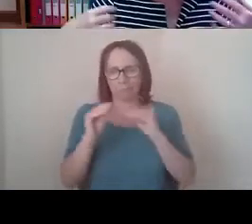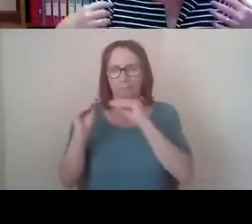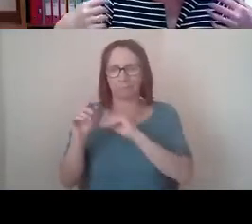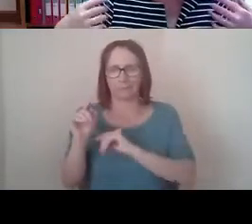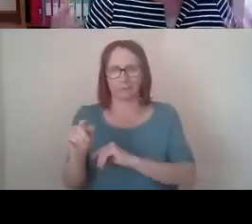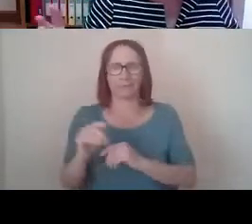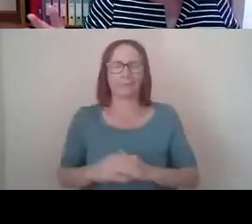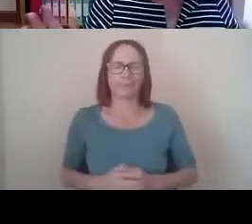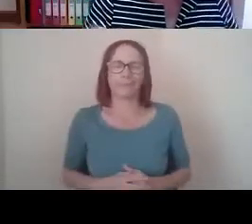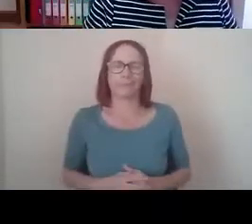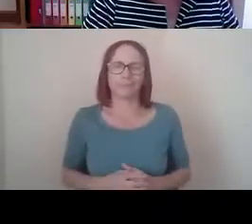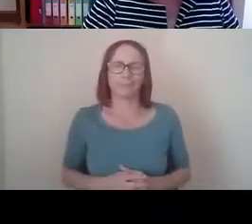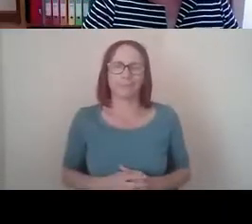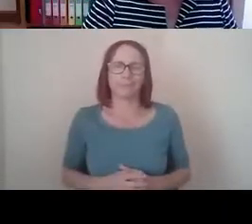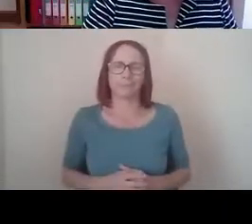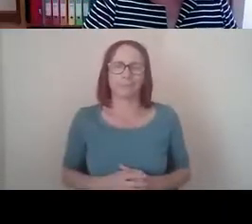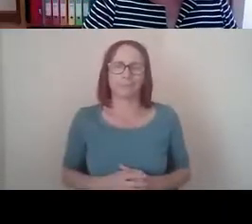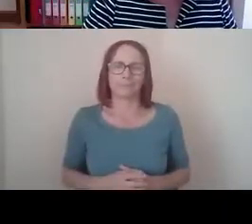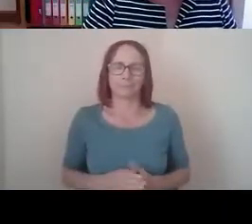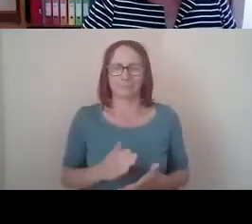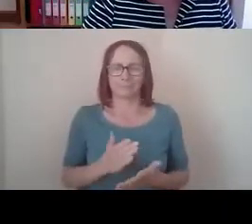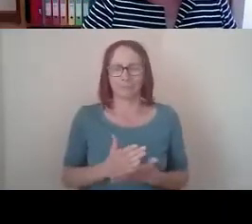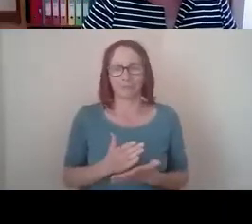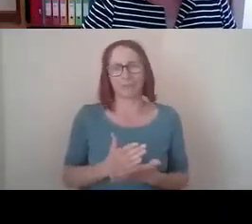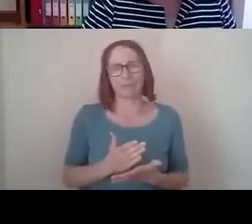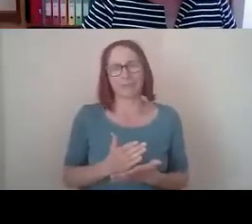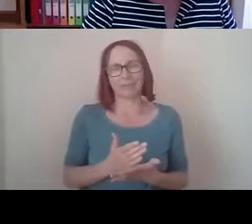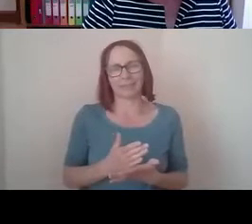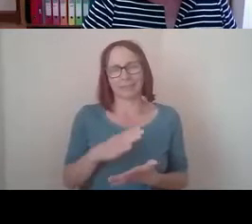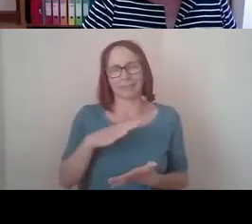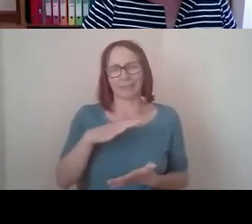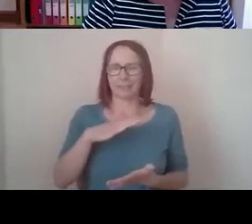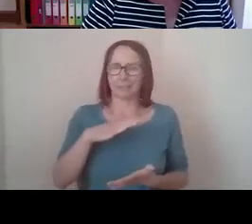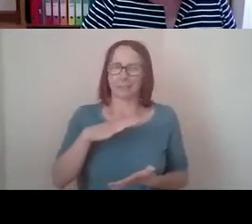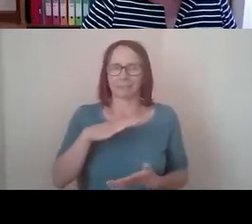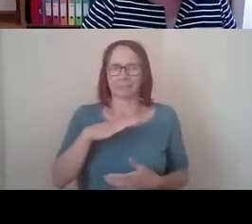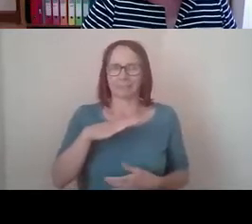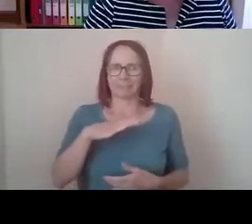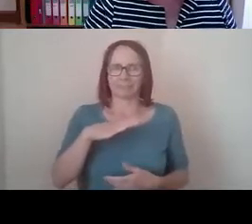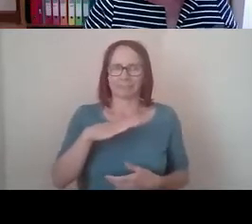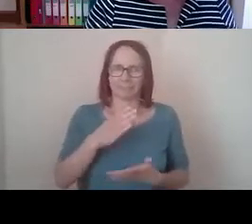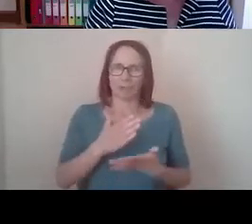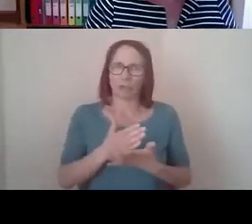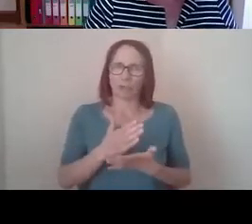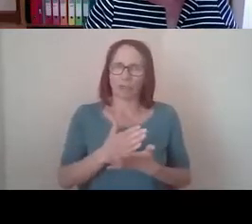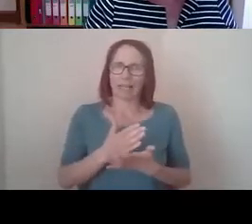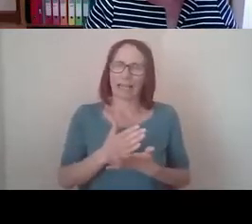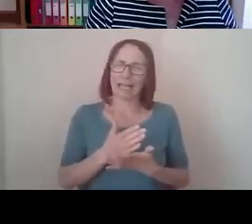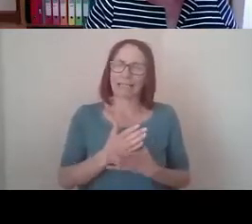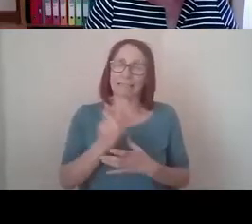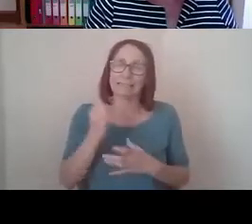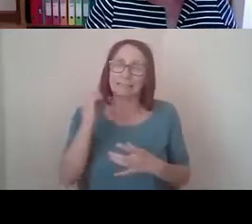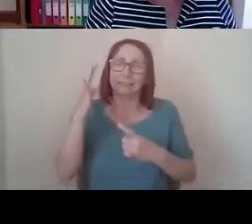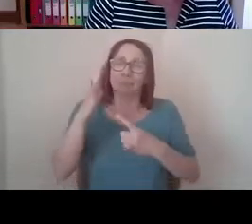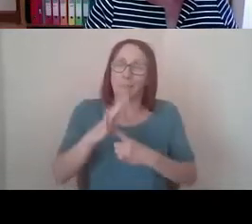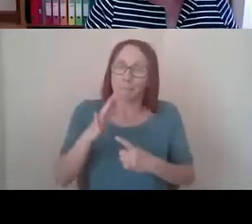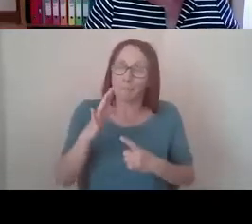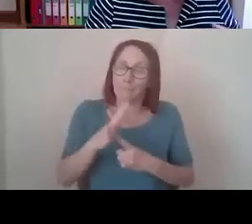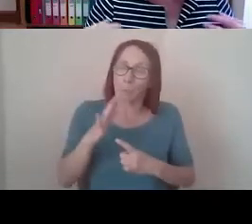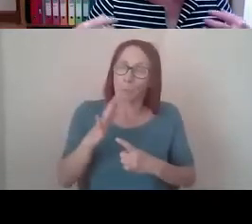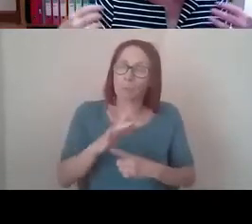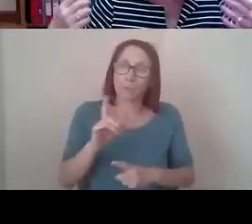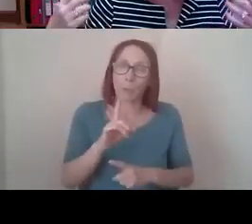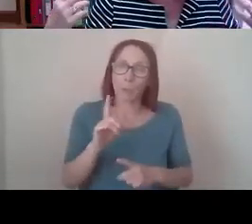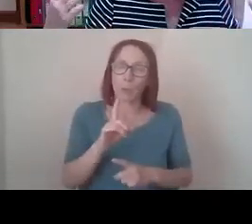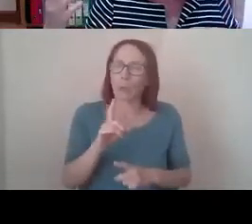So really, that's what I'm wanting to say. And it's all about I think the big thing is you don't